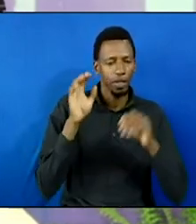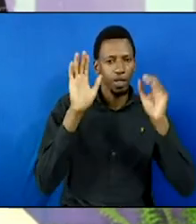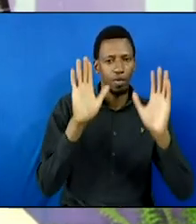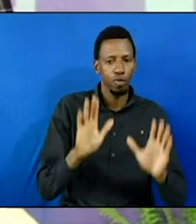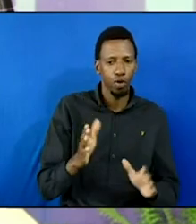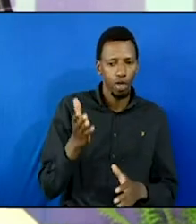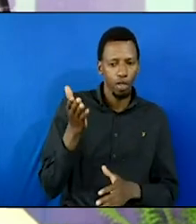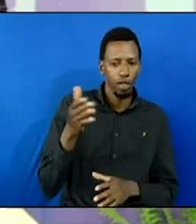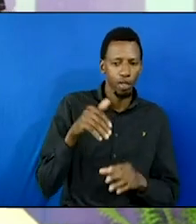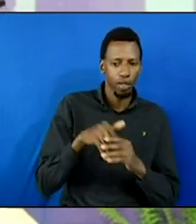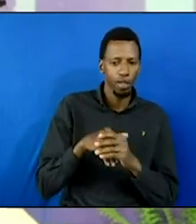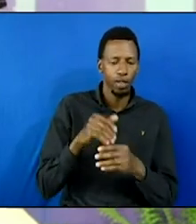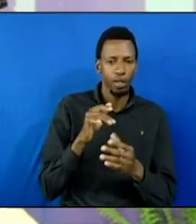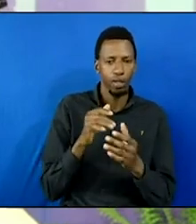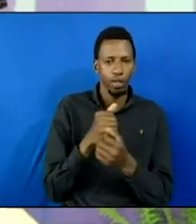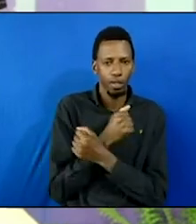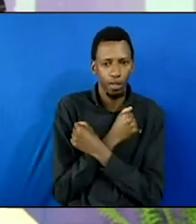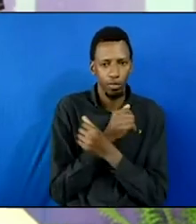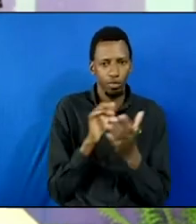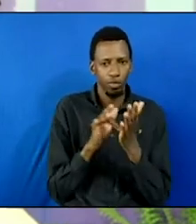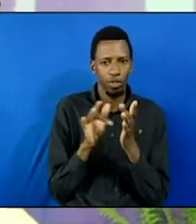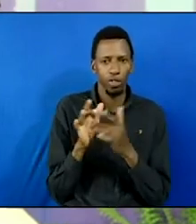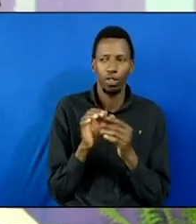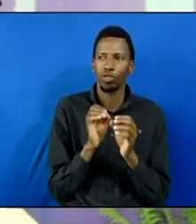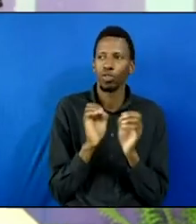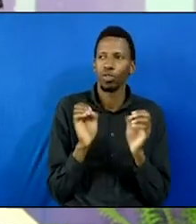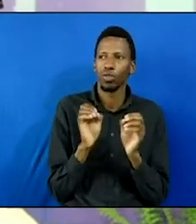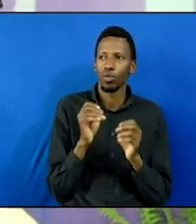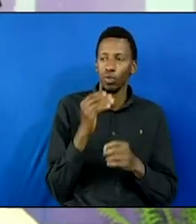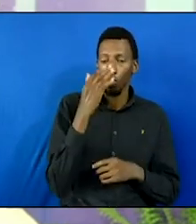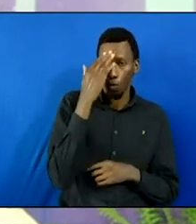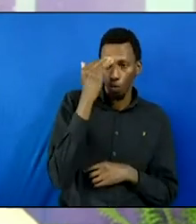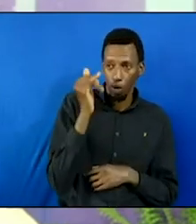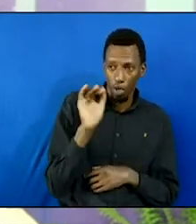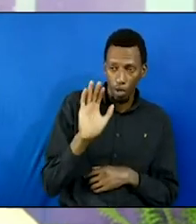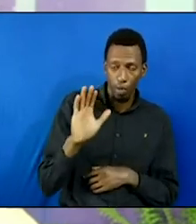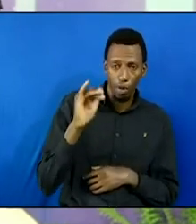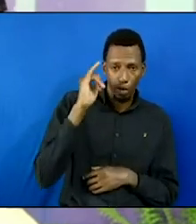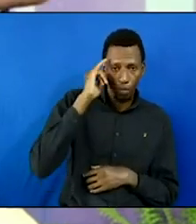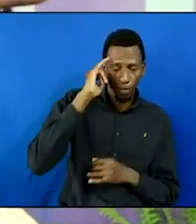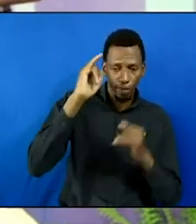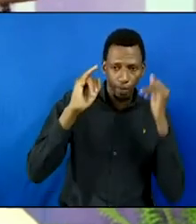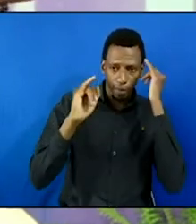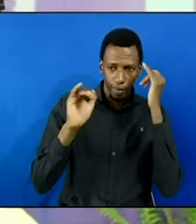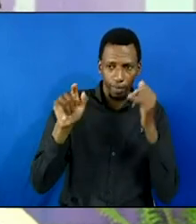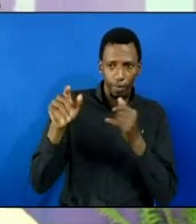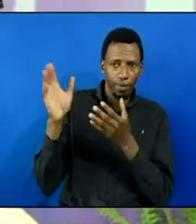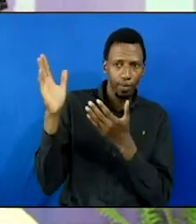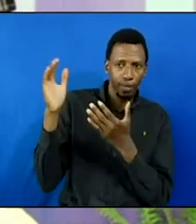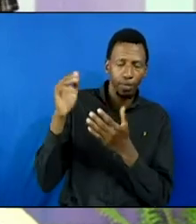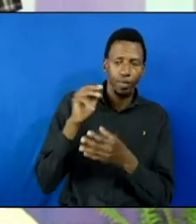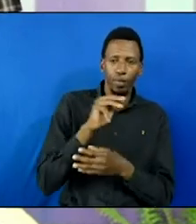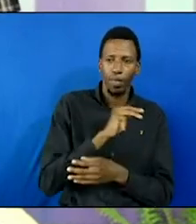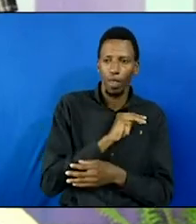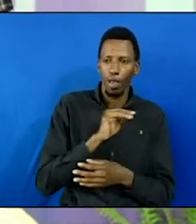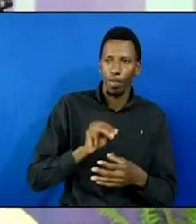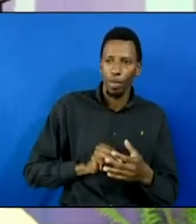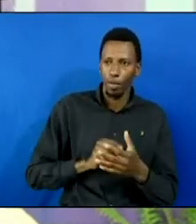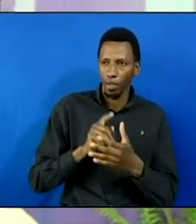Jesus' love. Because his perception and his expectation of what the Messiah would